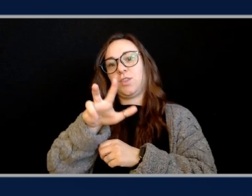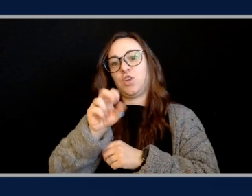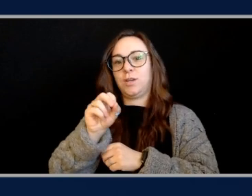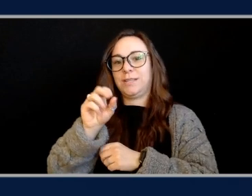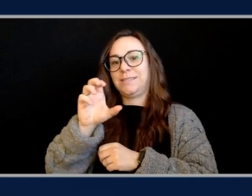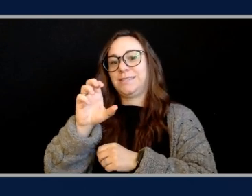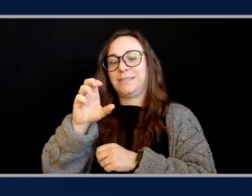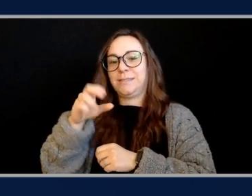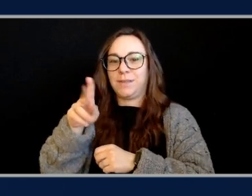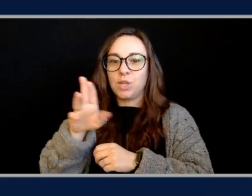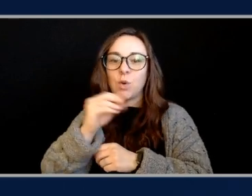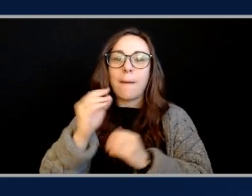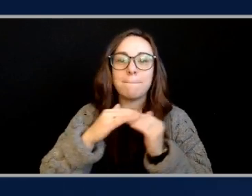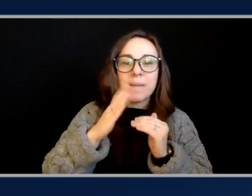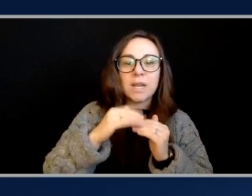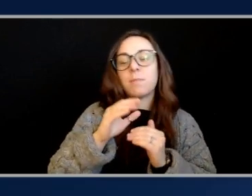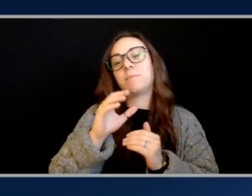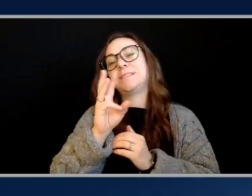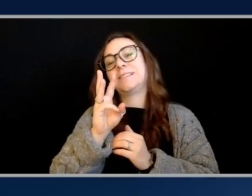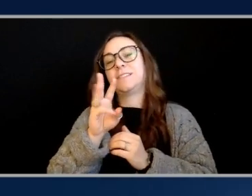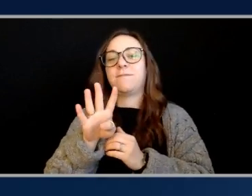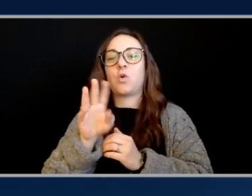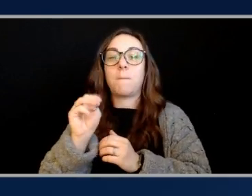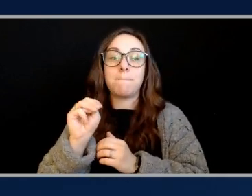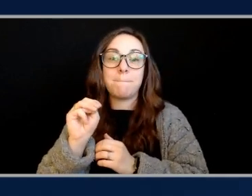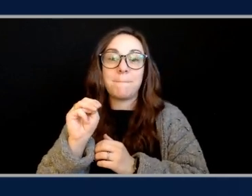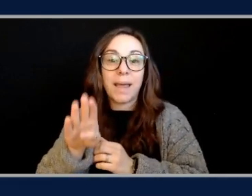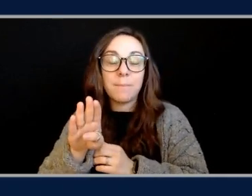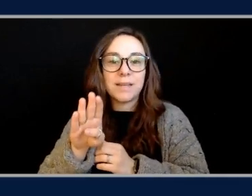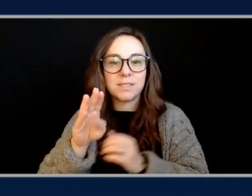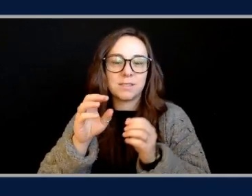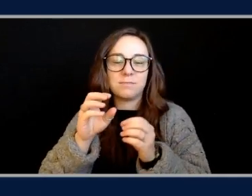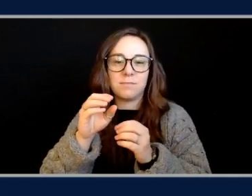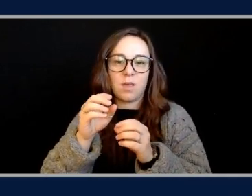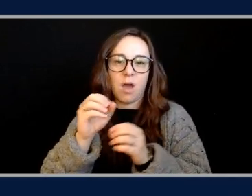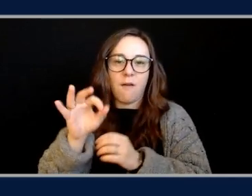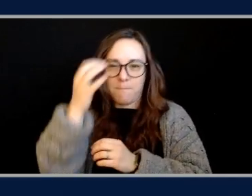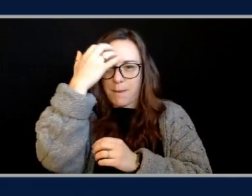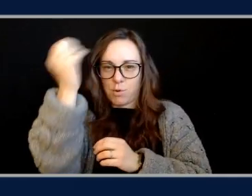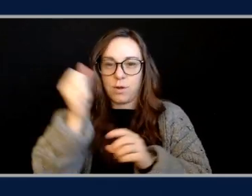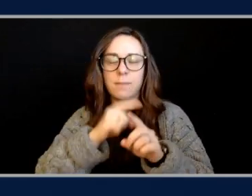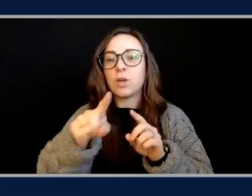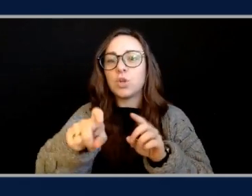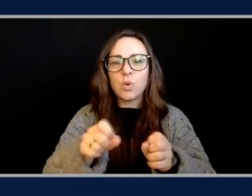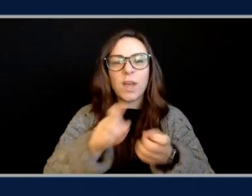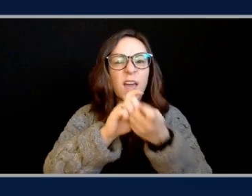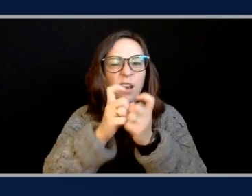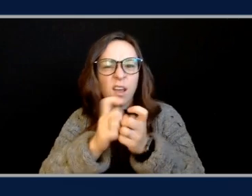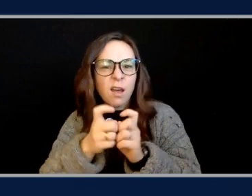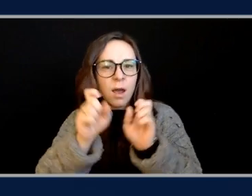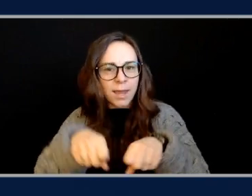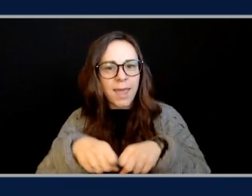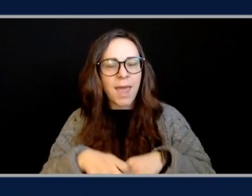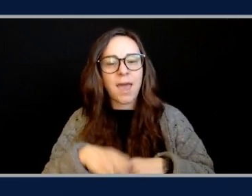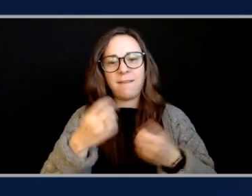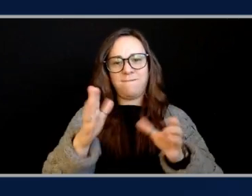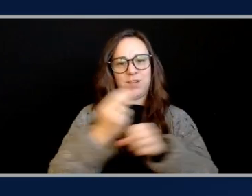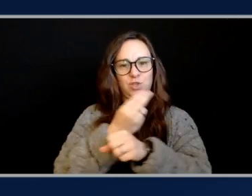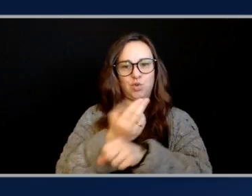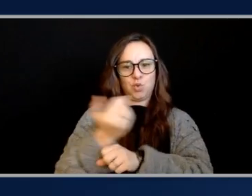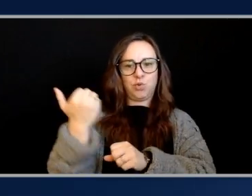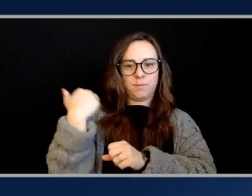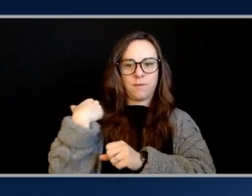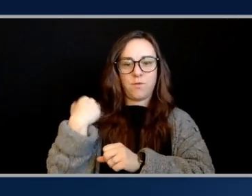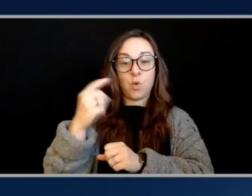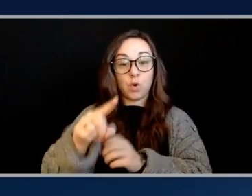of 64 megabits of memory here. But you can actually modify I've used this before when you can actually, when you